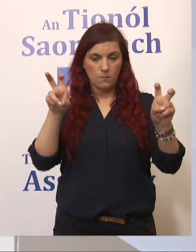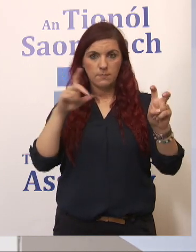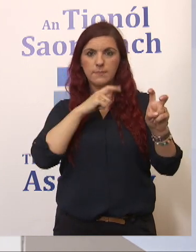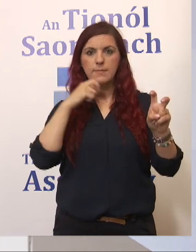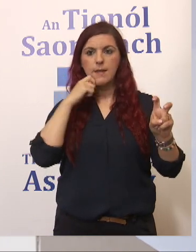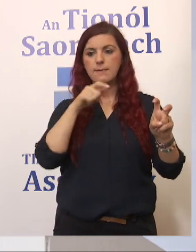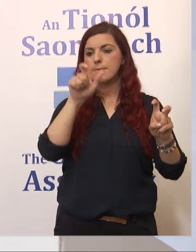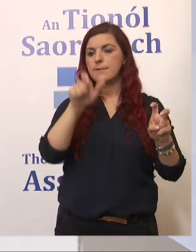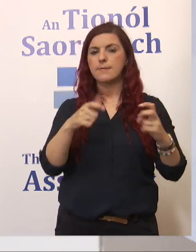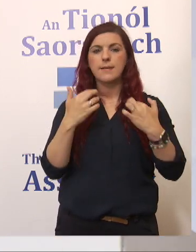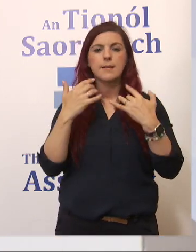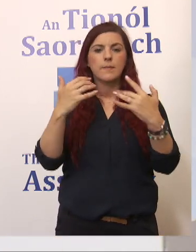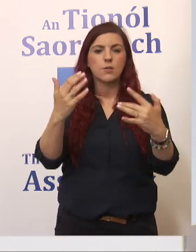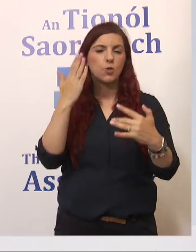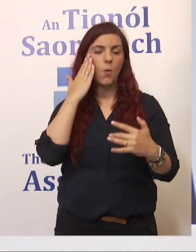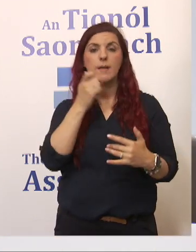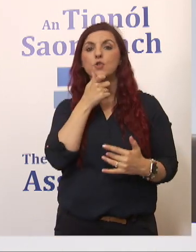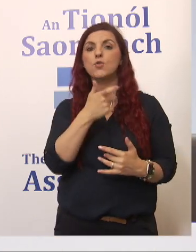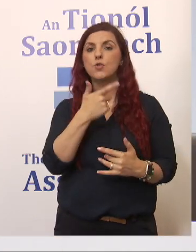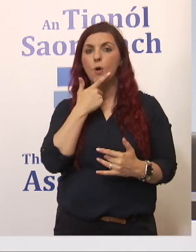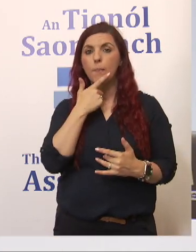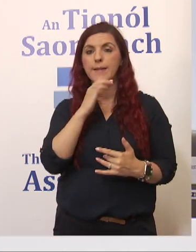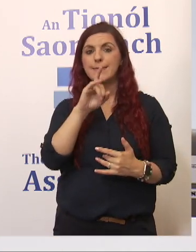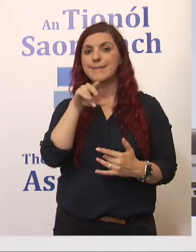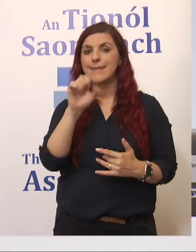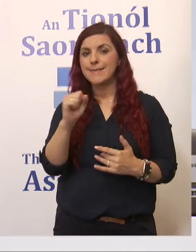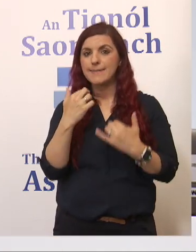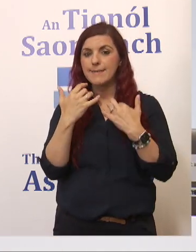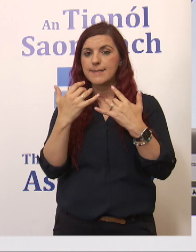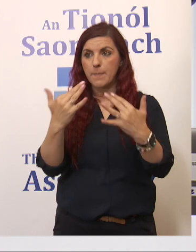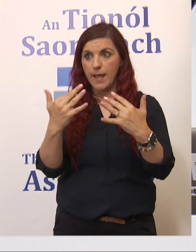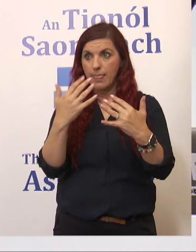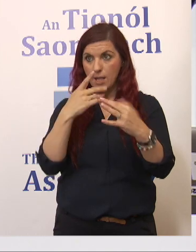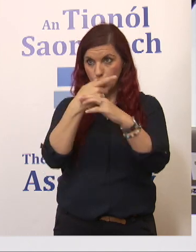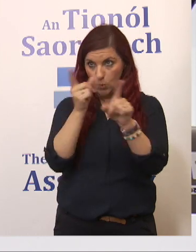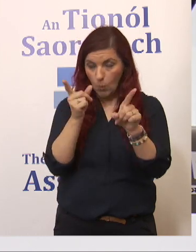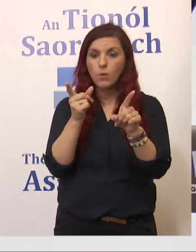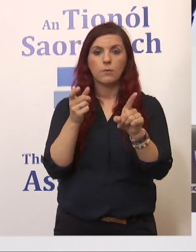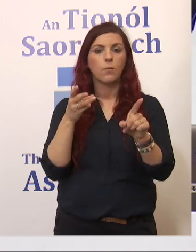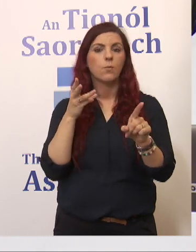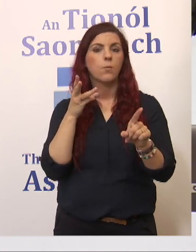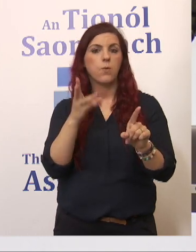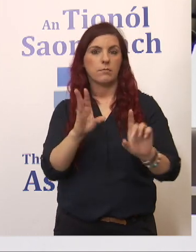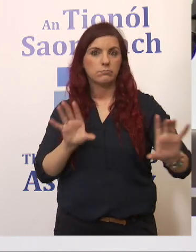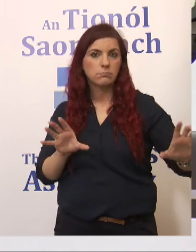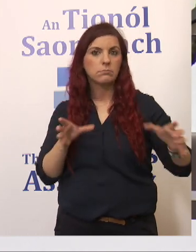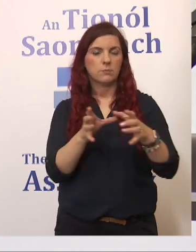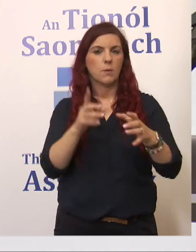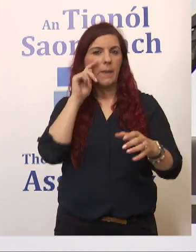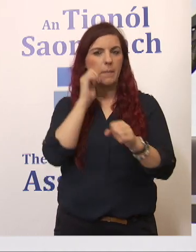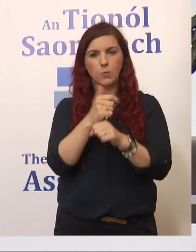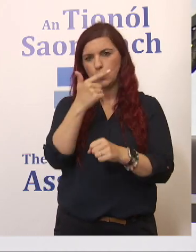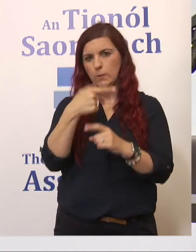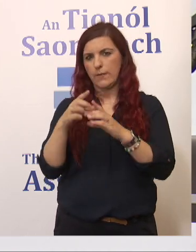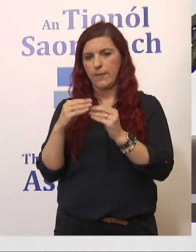Citizens Assembly to be known as the Dublin Citizens Assembly, that's you, shall be convened to consider two things. The first one